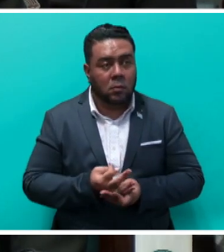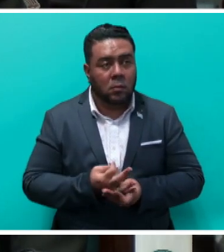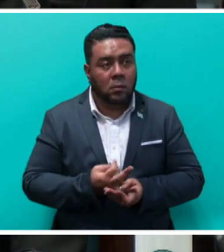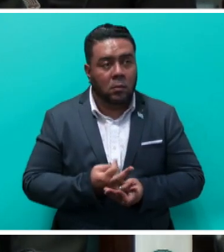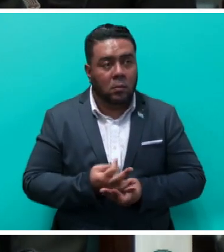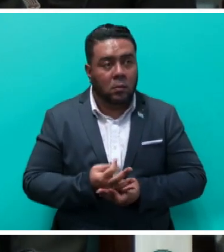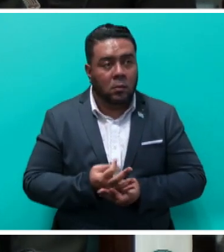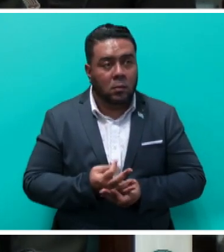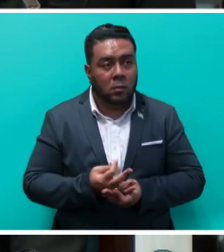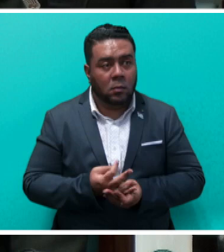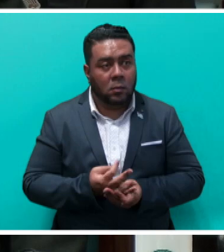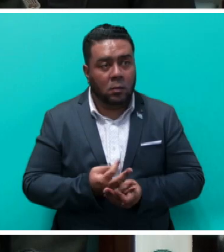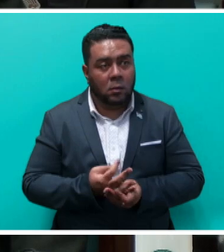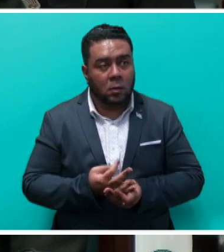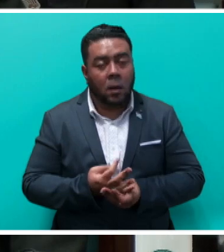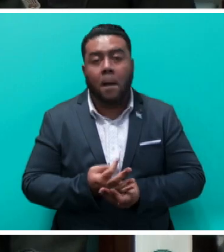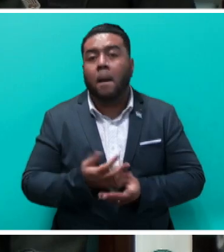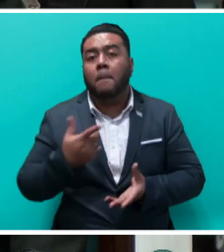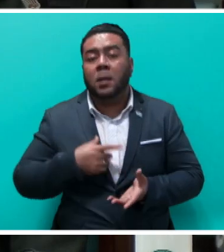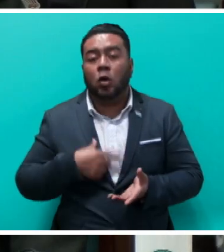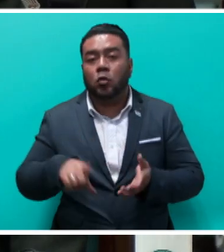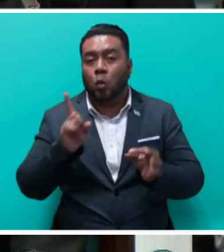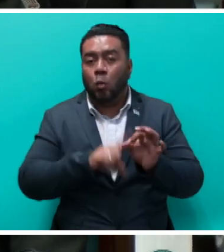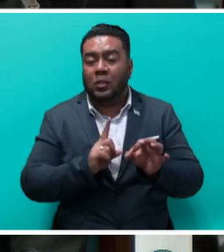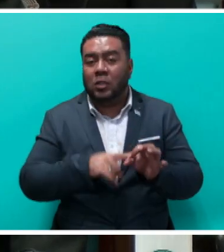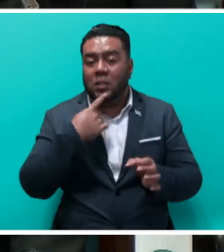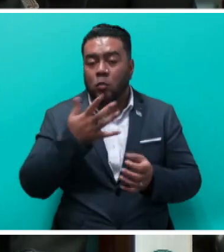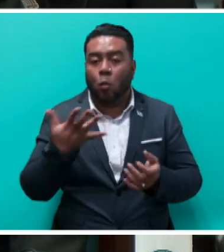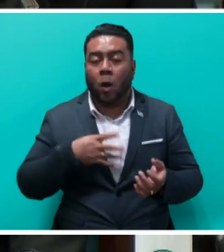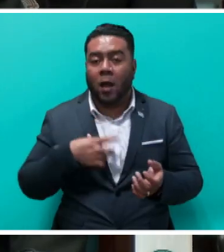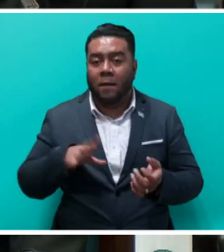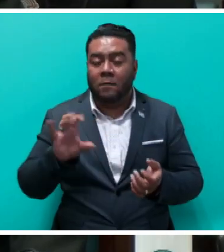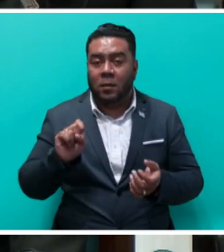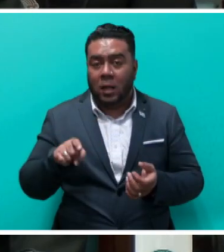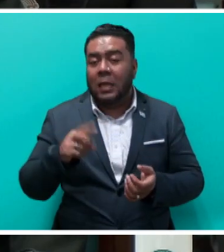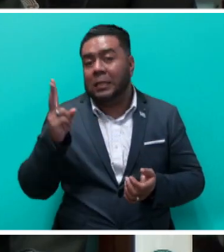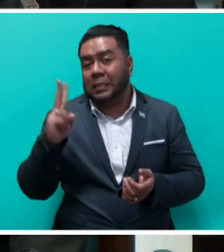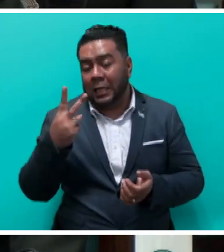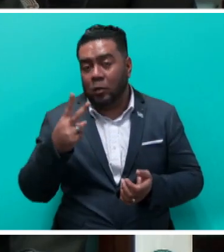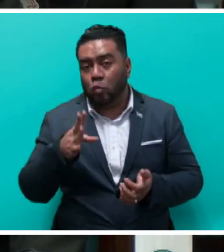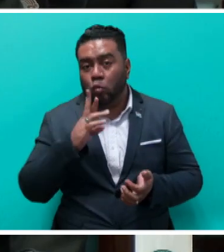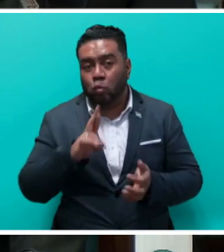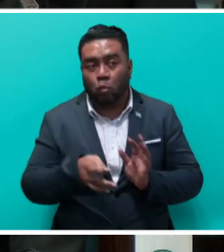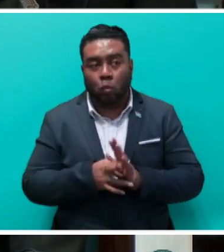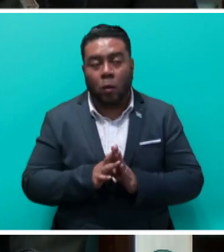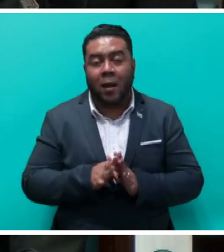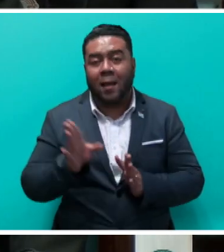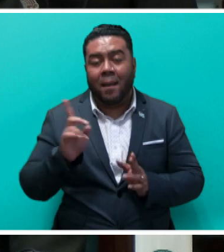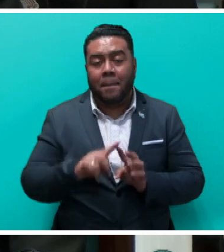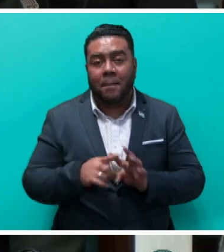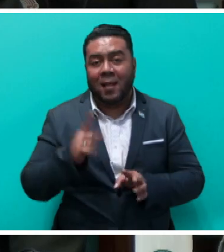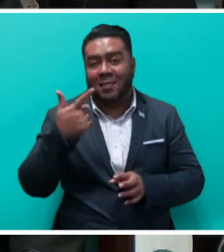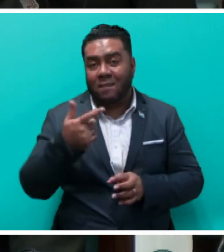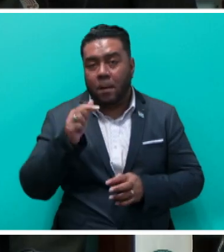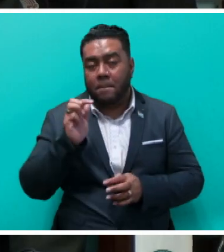because your question says why from capital to others. The second redeployment exercise of 7.9